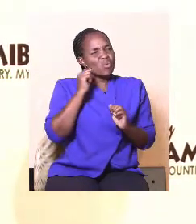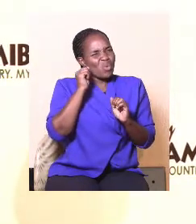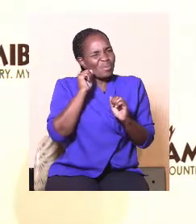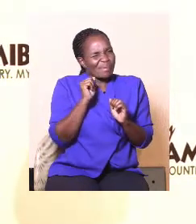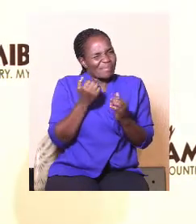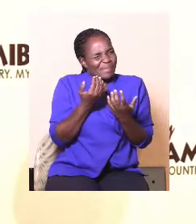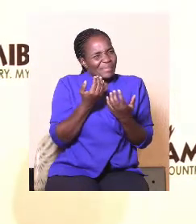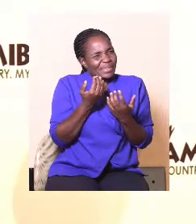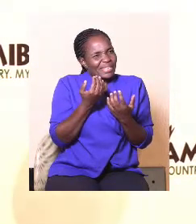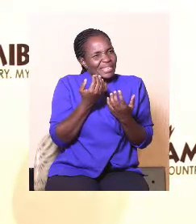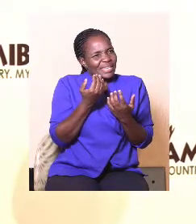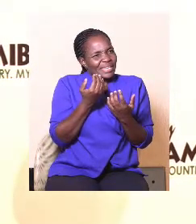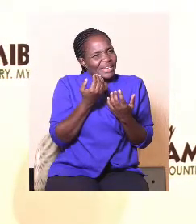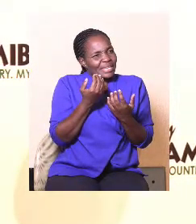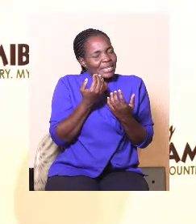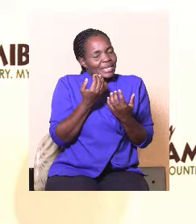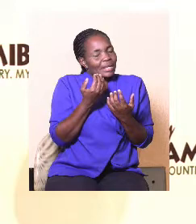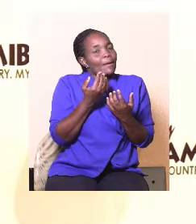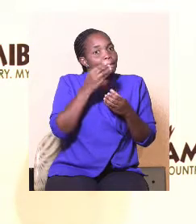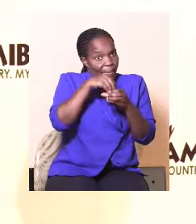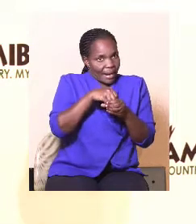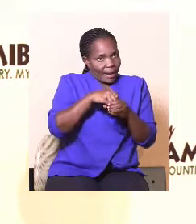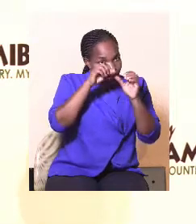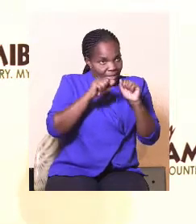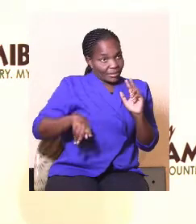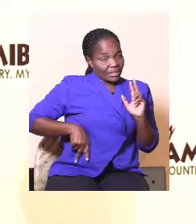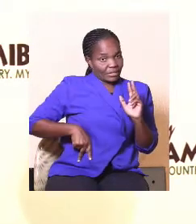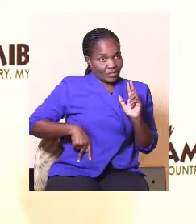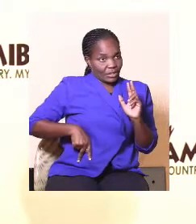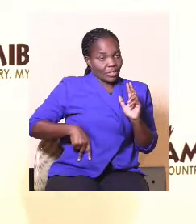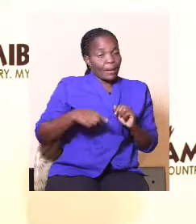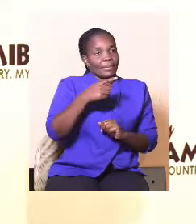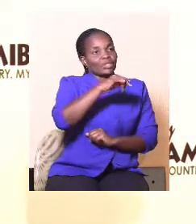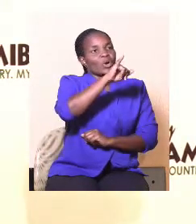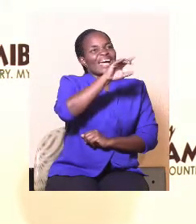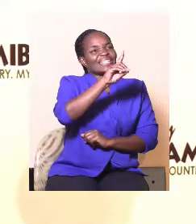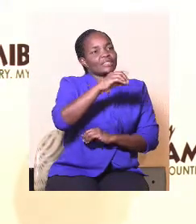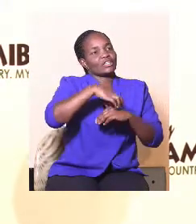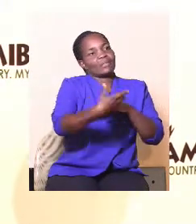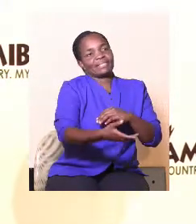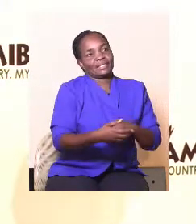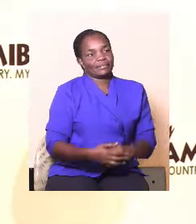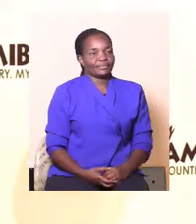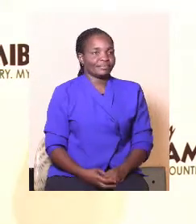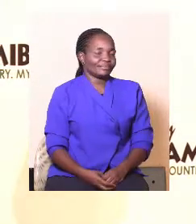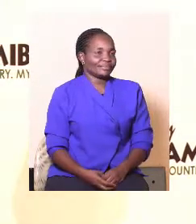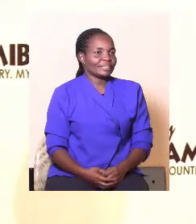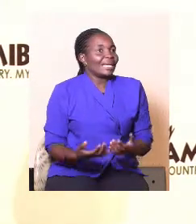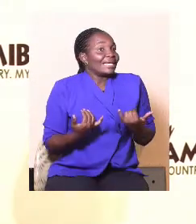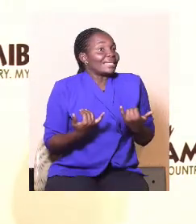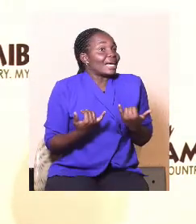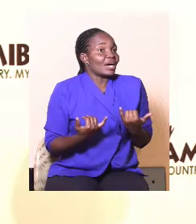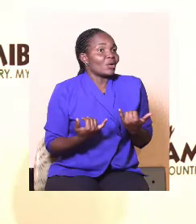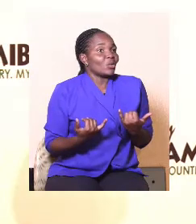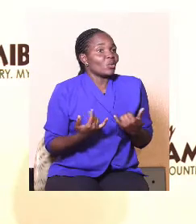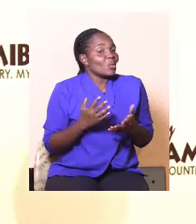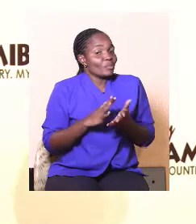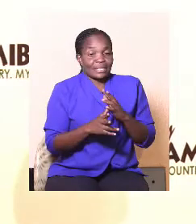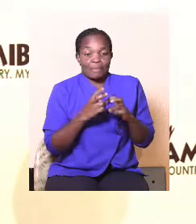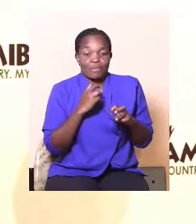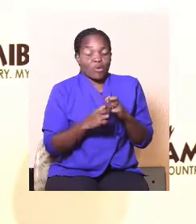because they have lost their IDs, there might be an outcry. But like my minister had